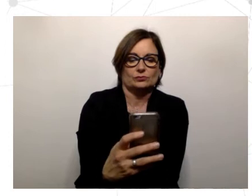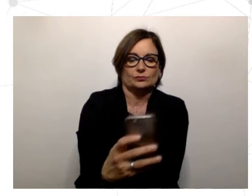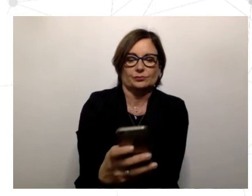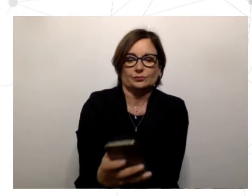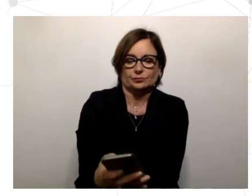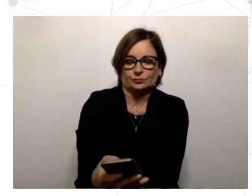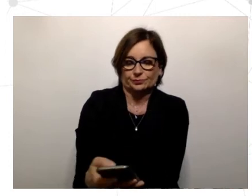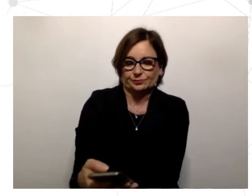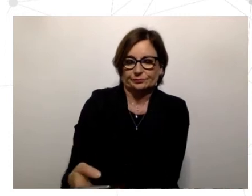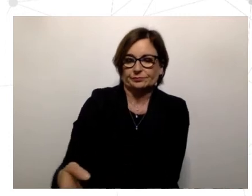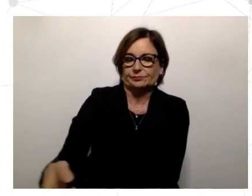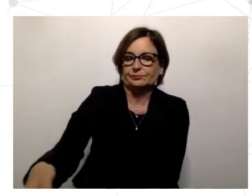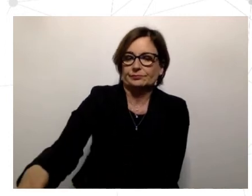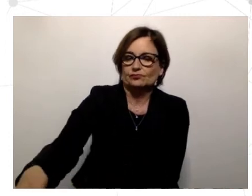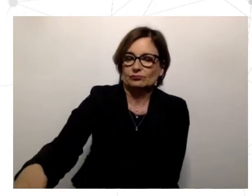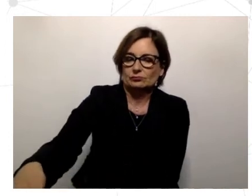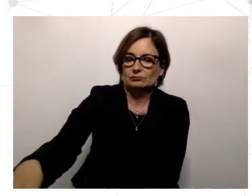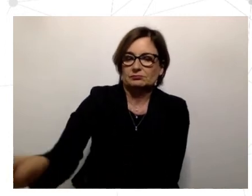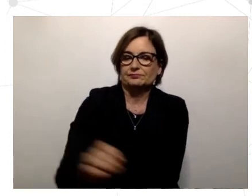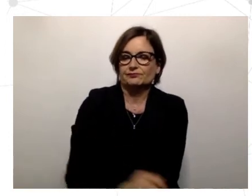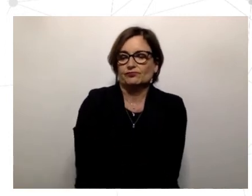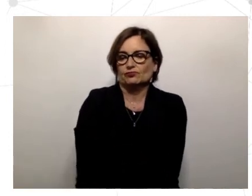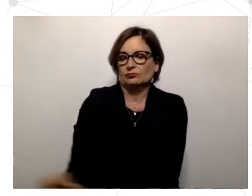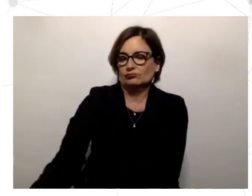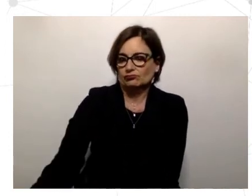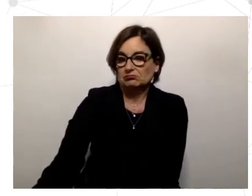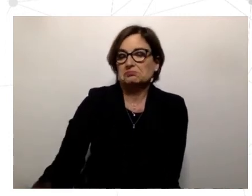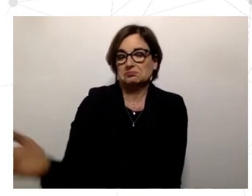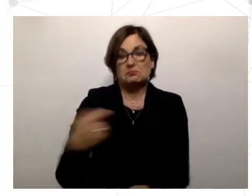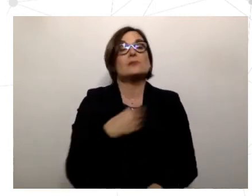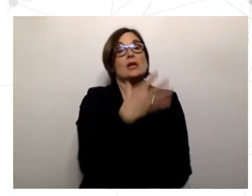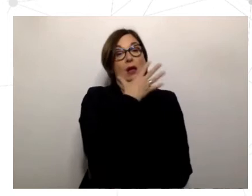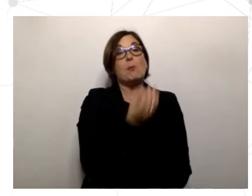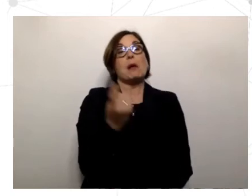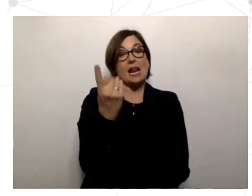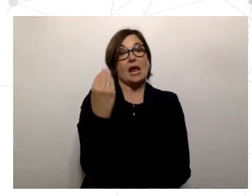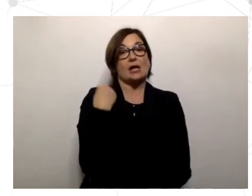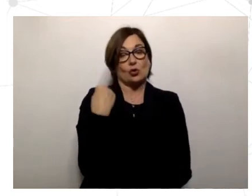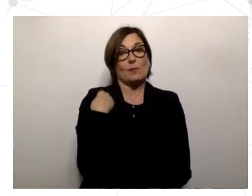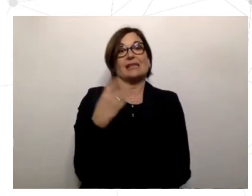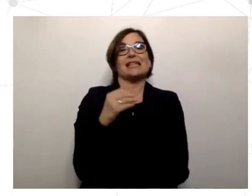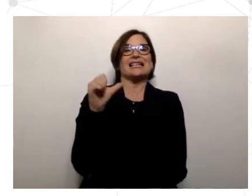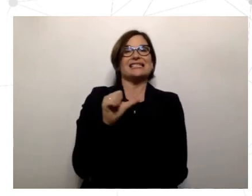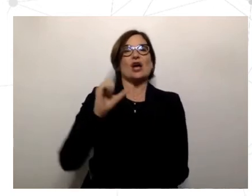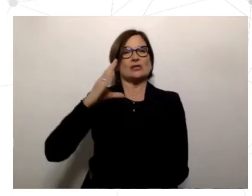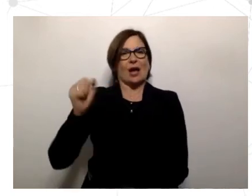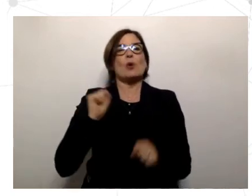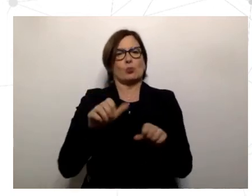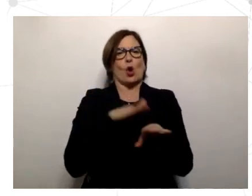Questa è un'ottima domanda. Allora, Soundscape può essere anche utilizzato senza le